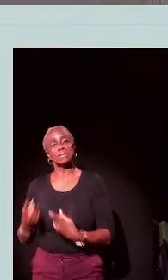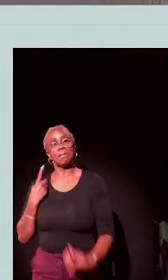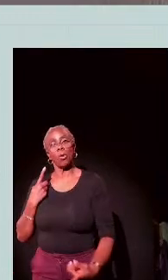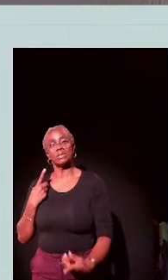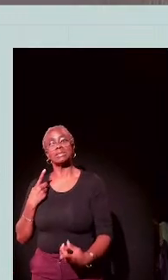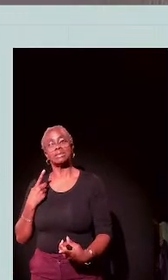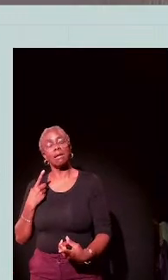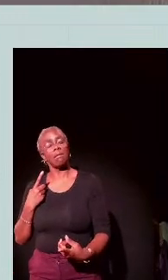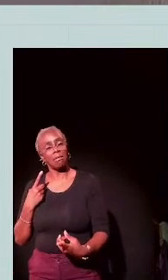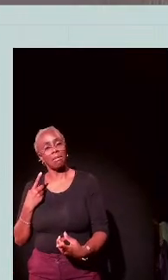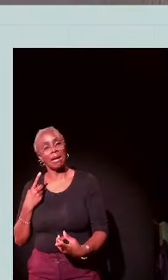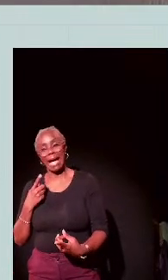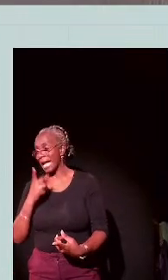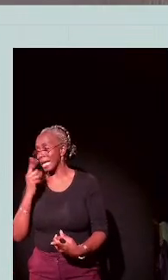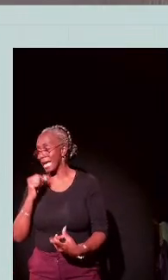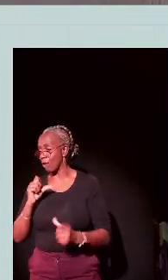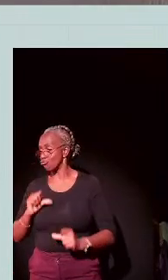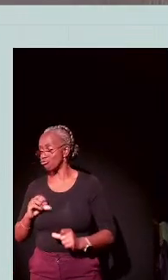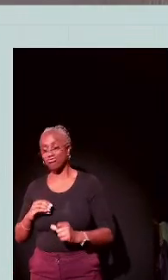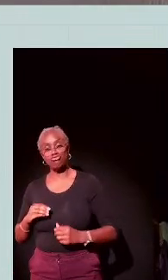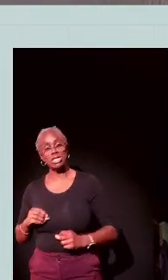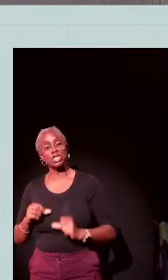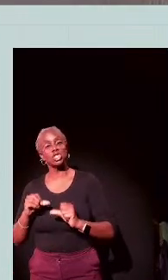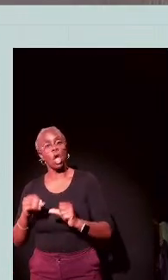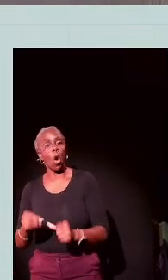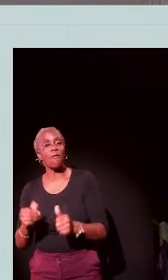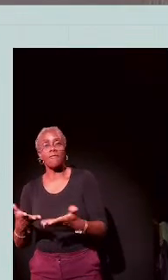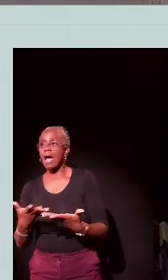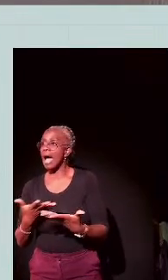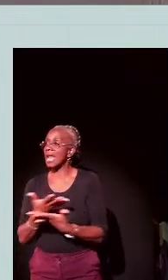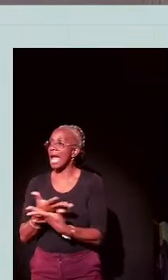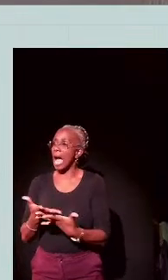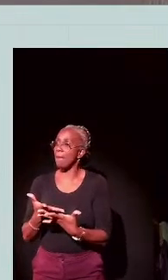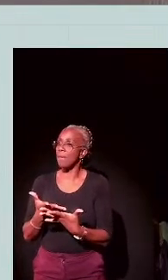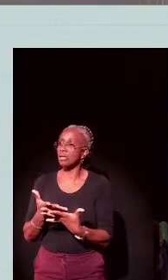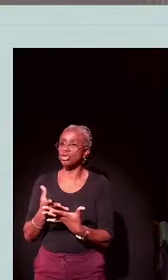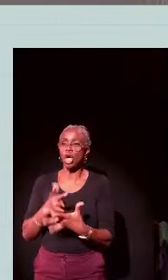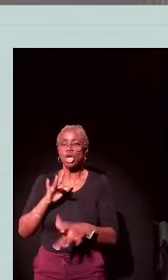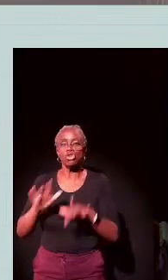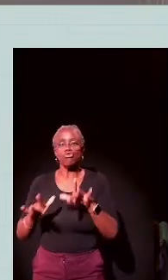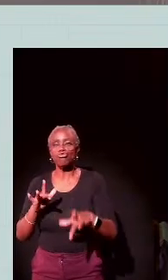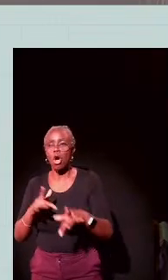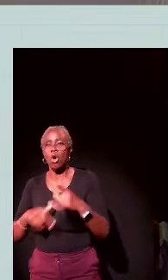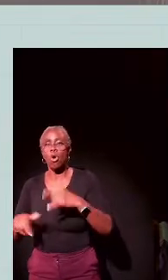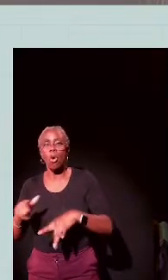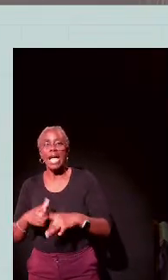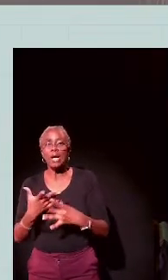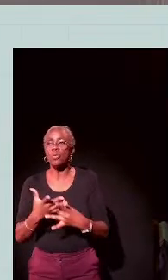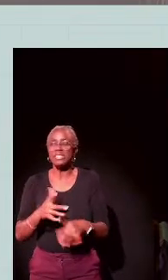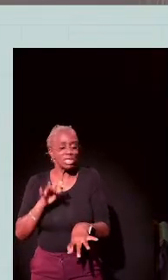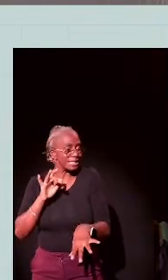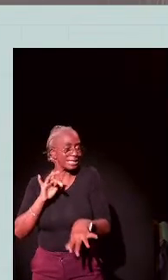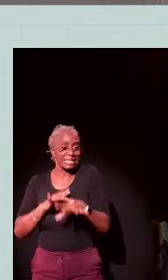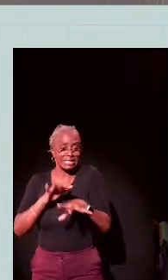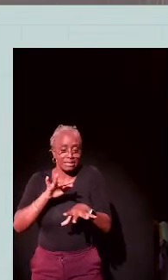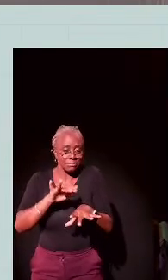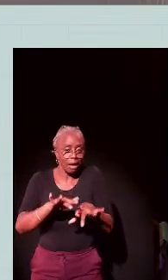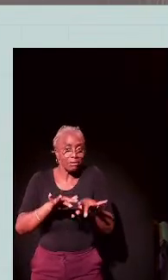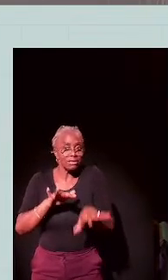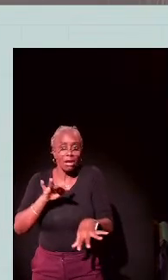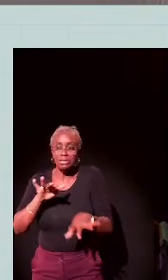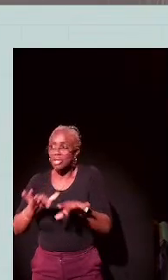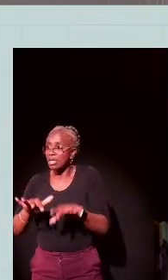how much control you really had, even if you weren't moving your fingers as much. And with that, I kind of